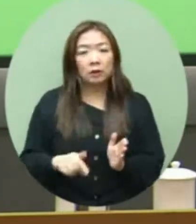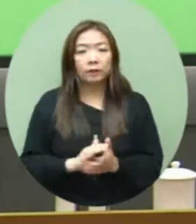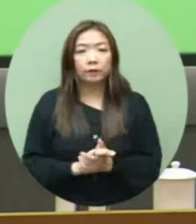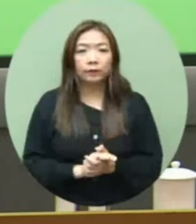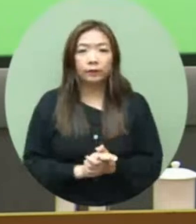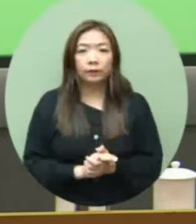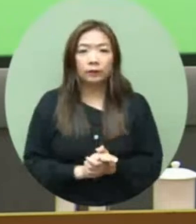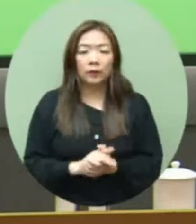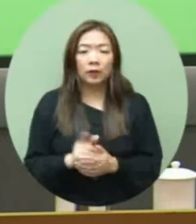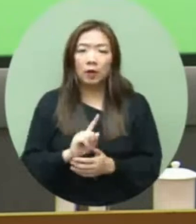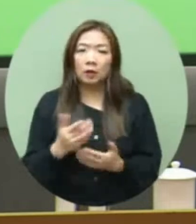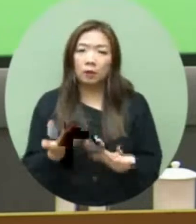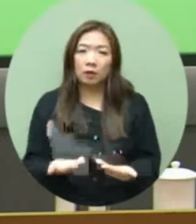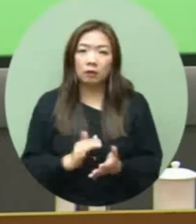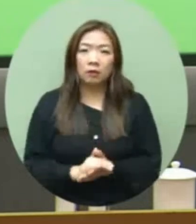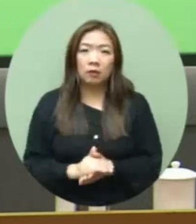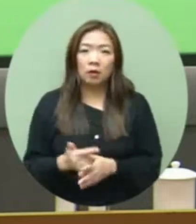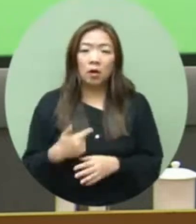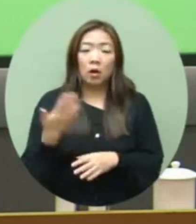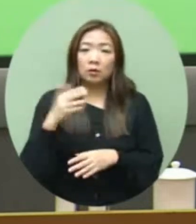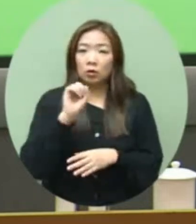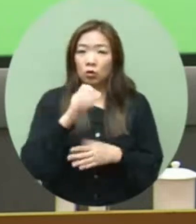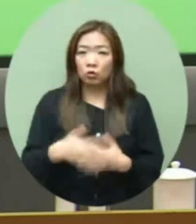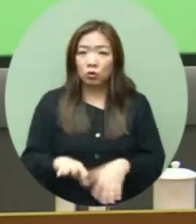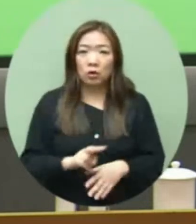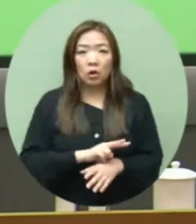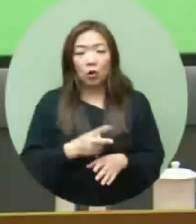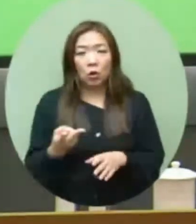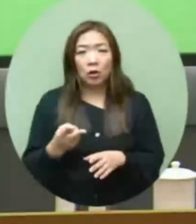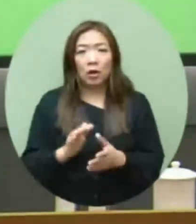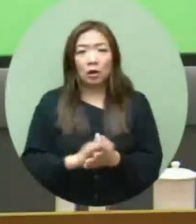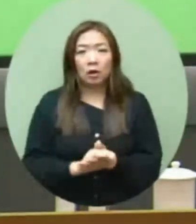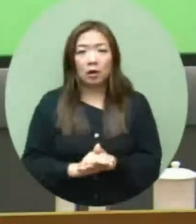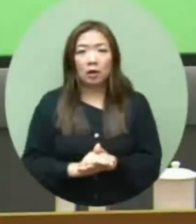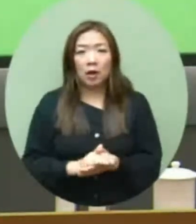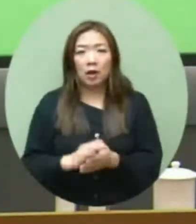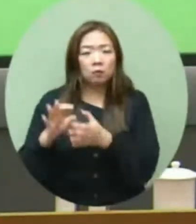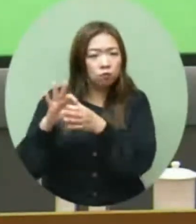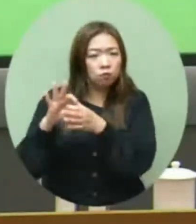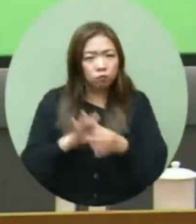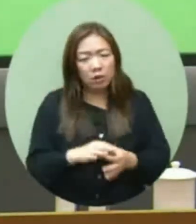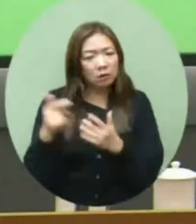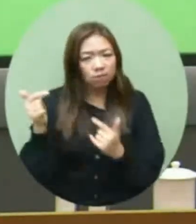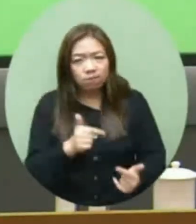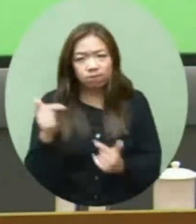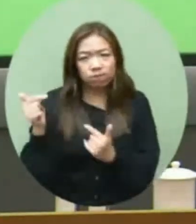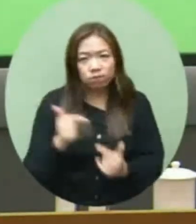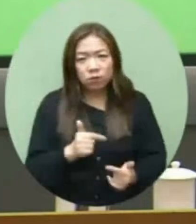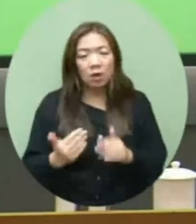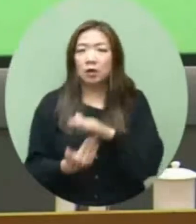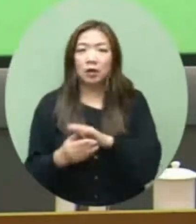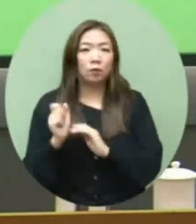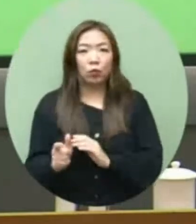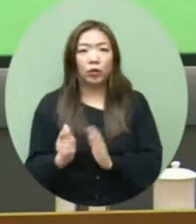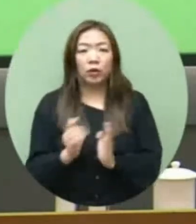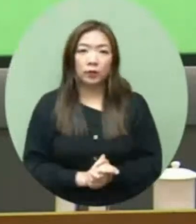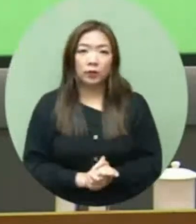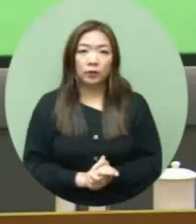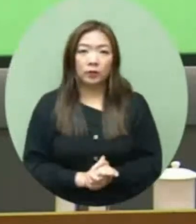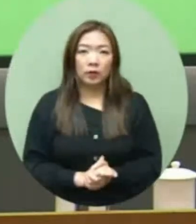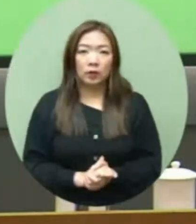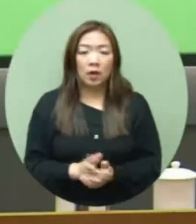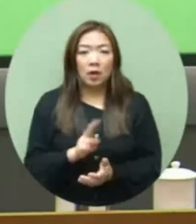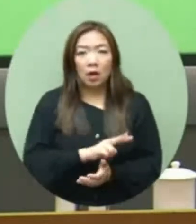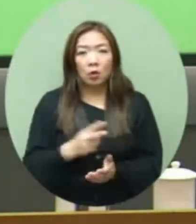strives for improvement and for reform. As I said, reform is a